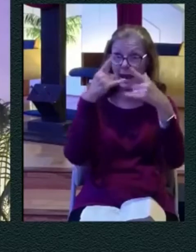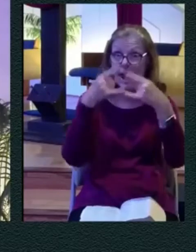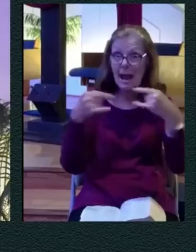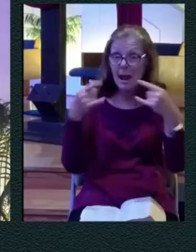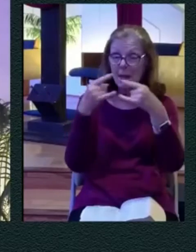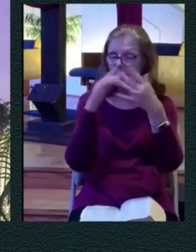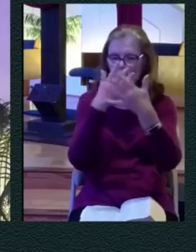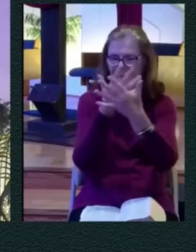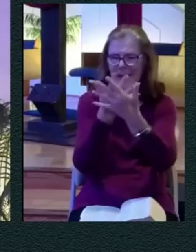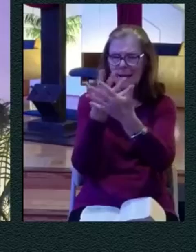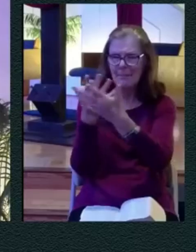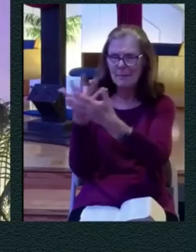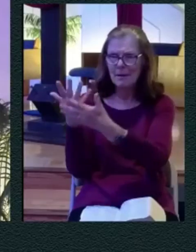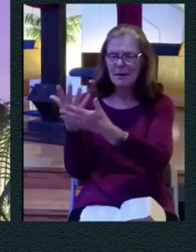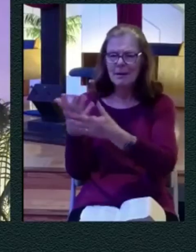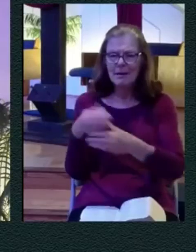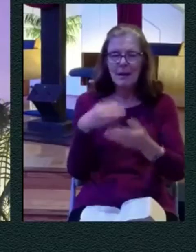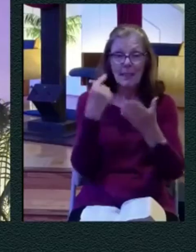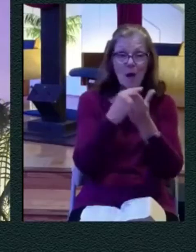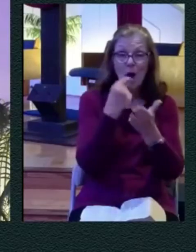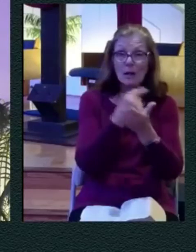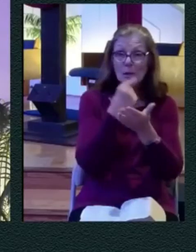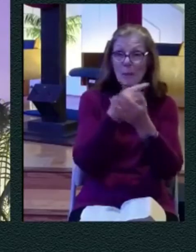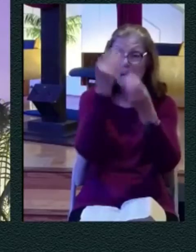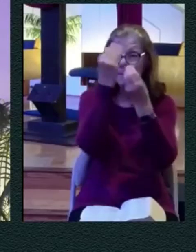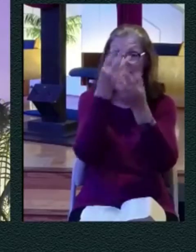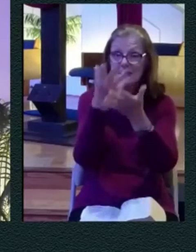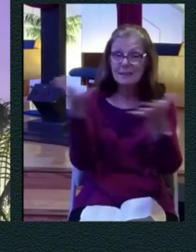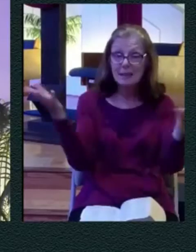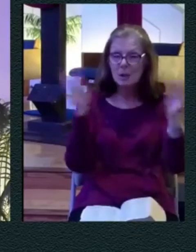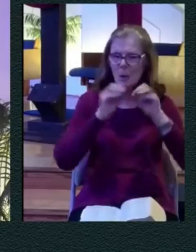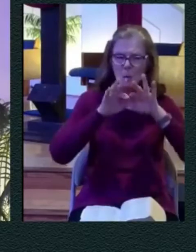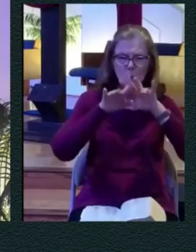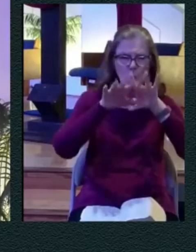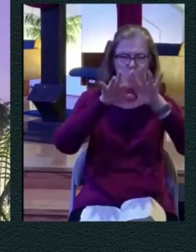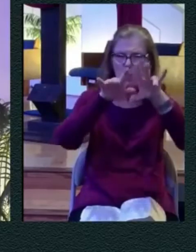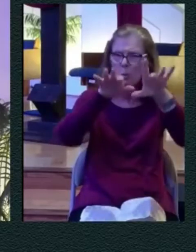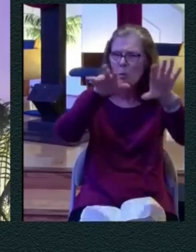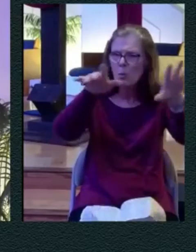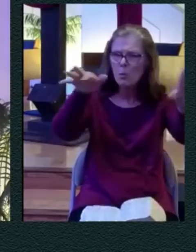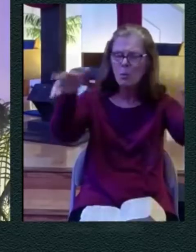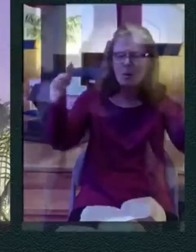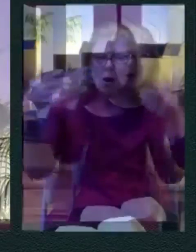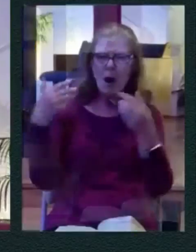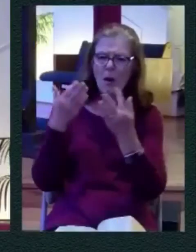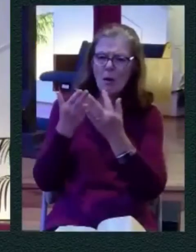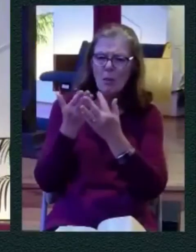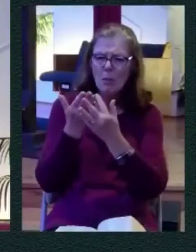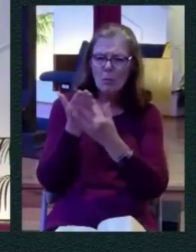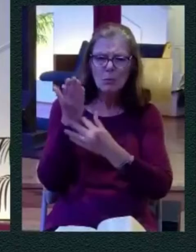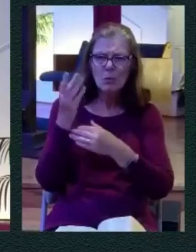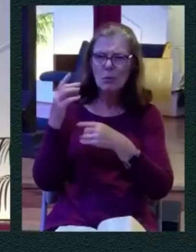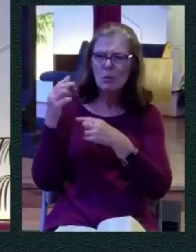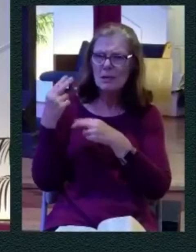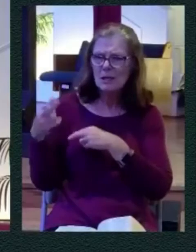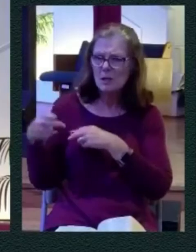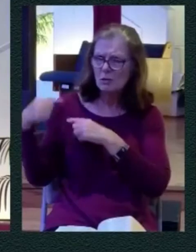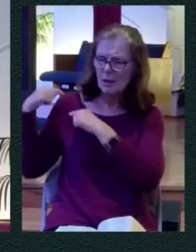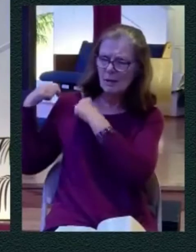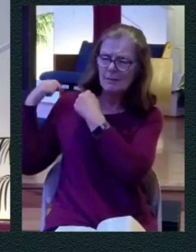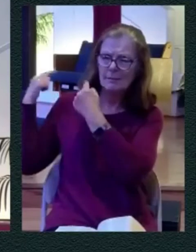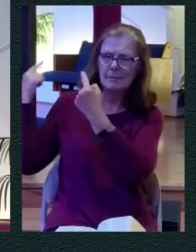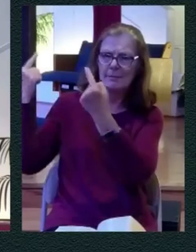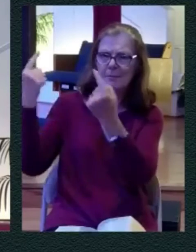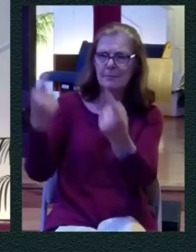The gospel message moving. You can think all down through history where this gospel horse